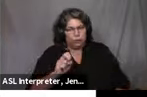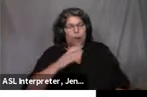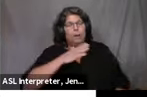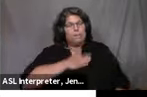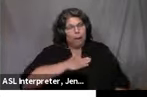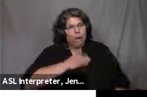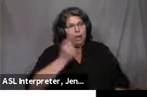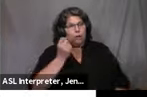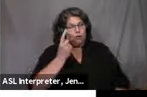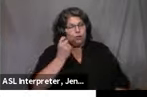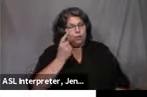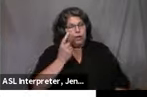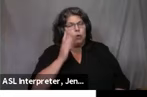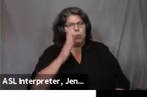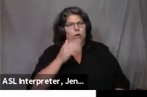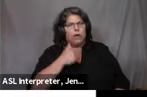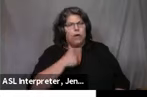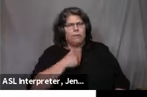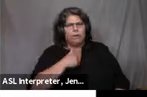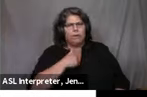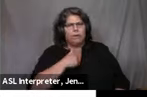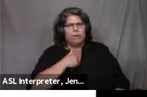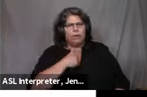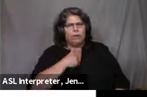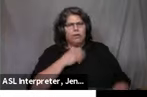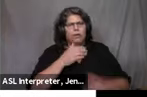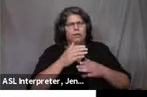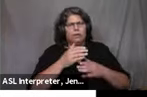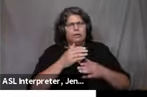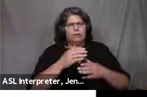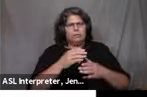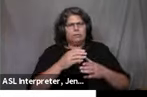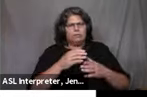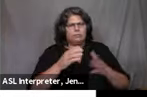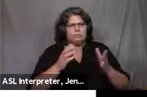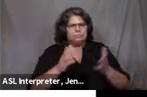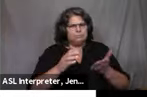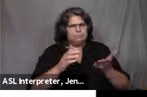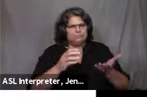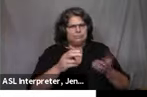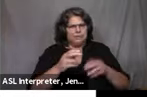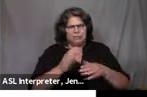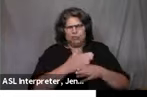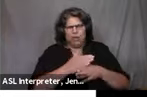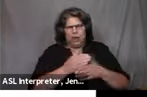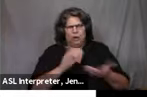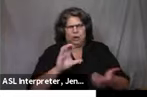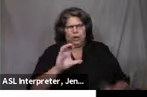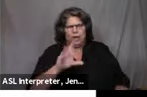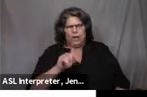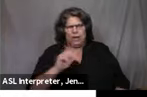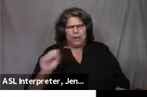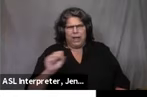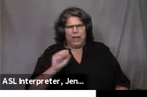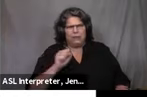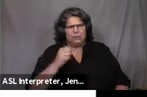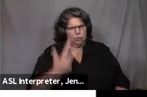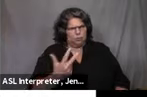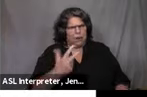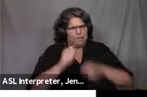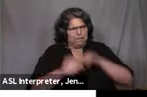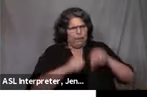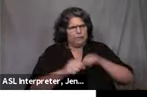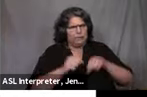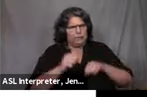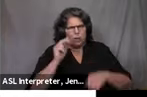is that there would be a Sharrow Class 3 bicycle access, and I'm just looking at street view on Edwards